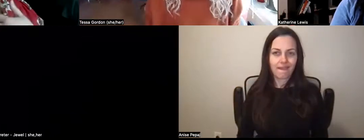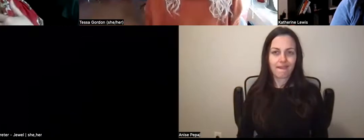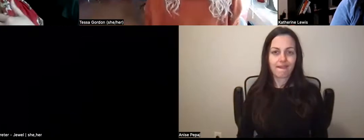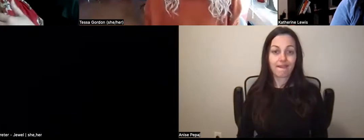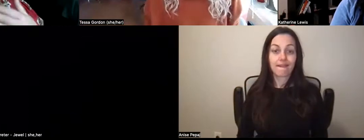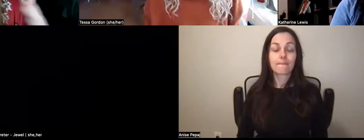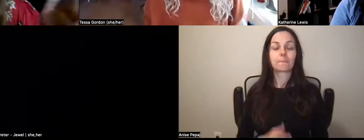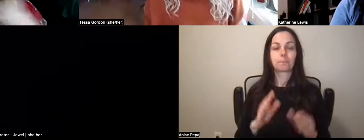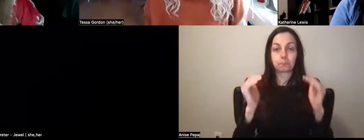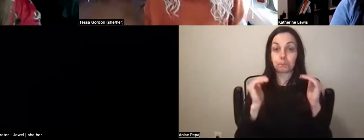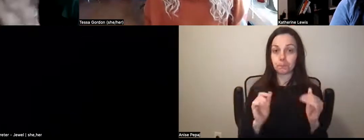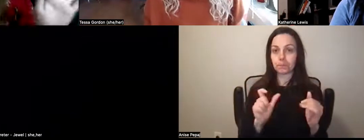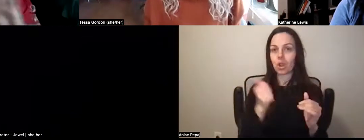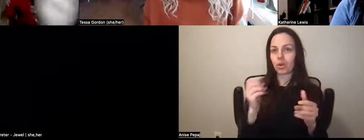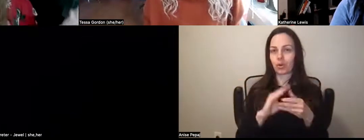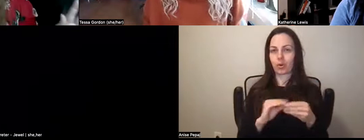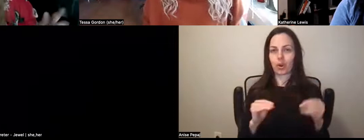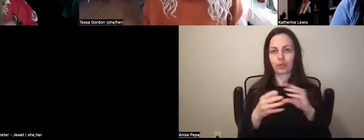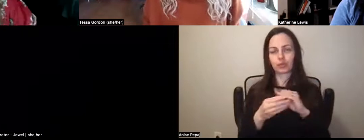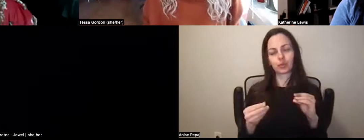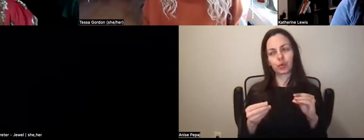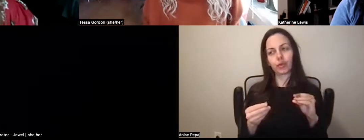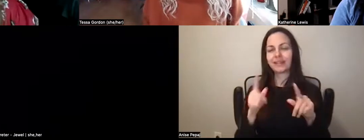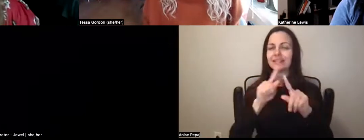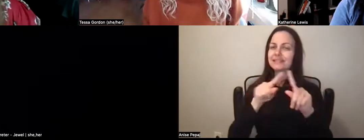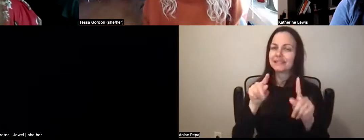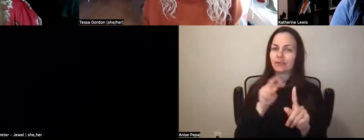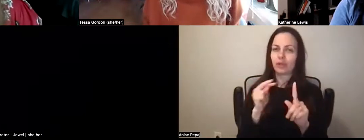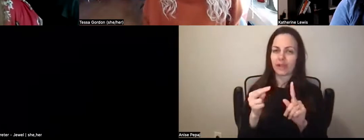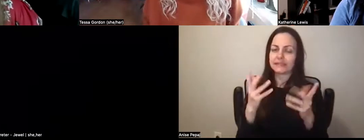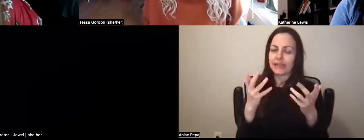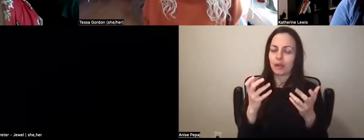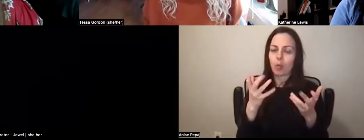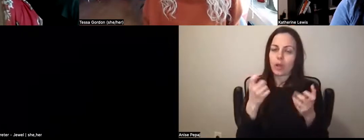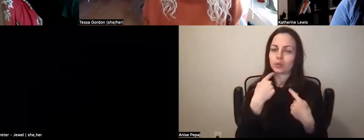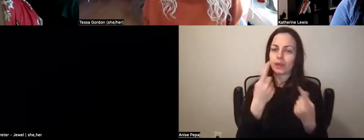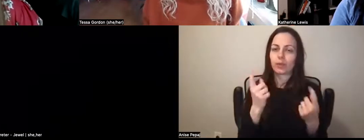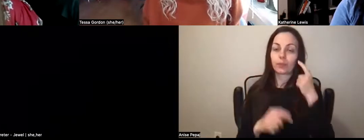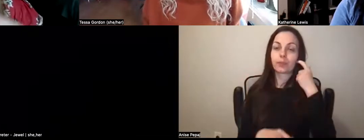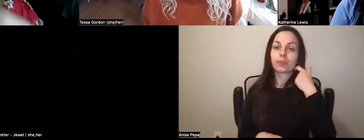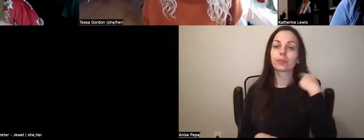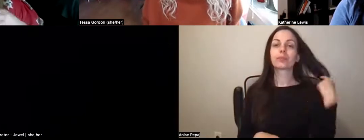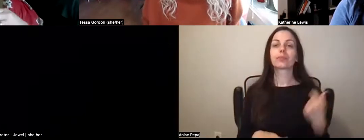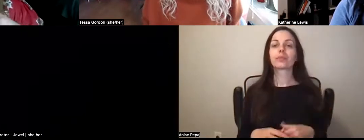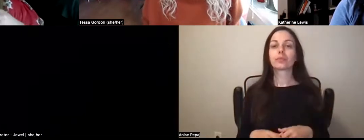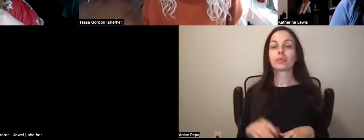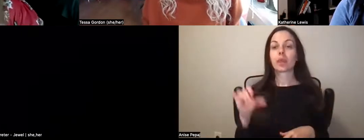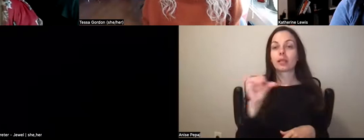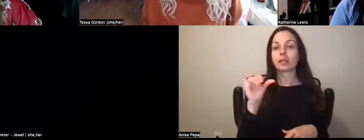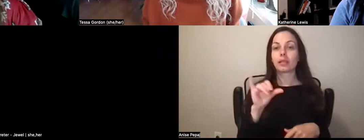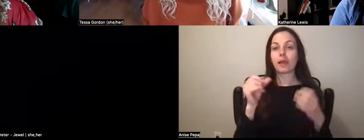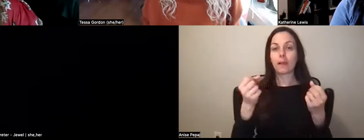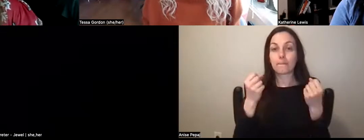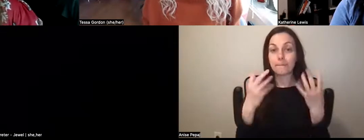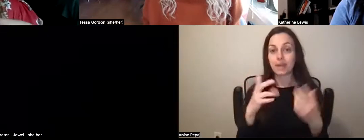Another story that's a sort of, it's a different lens, which is why I want to tell it. So like many